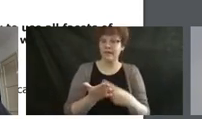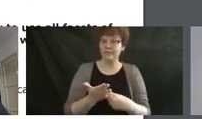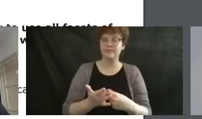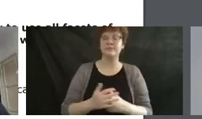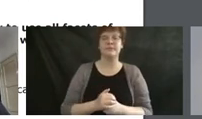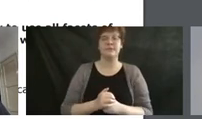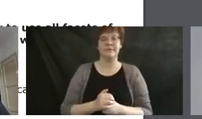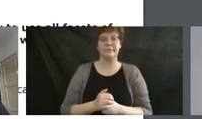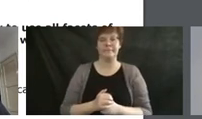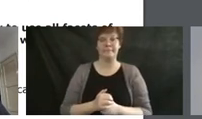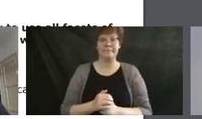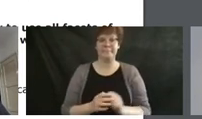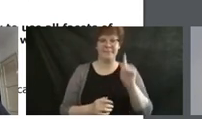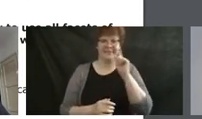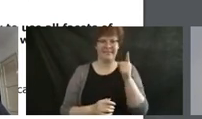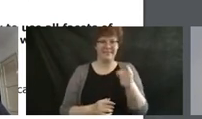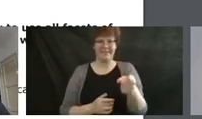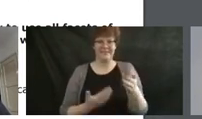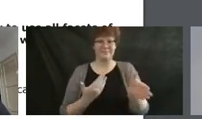pretty self-explanatory.